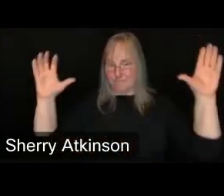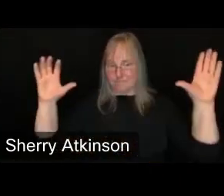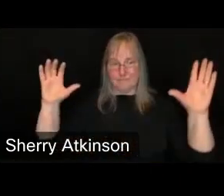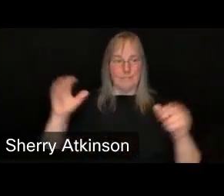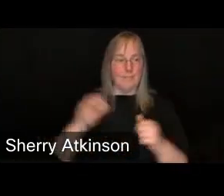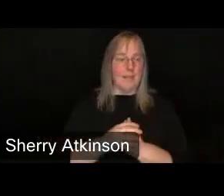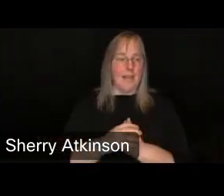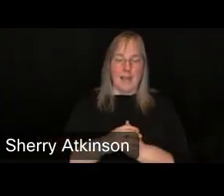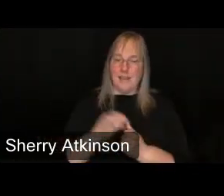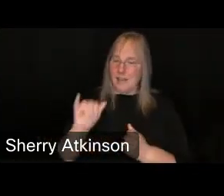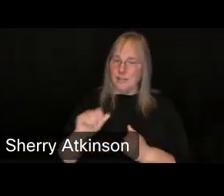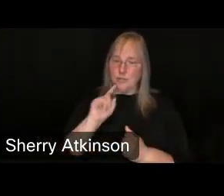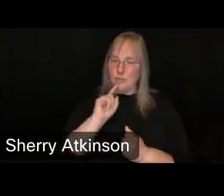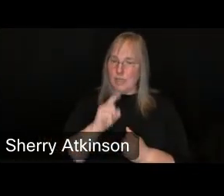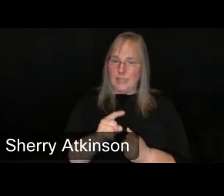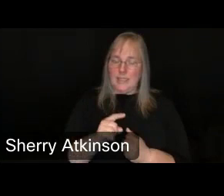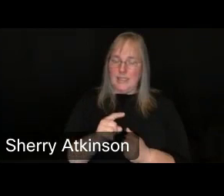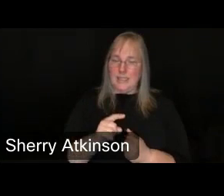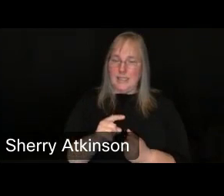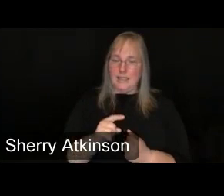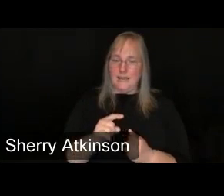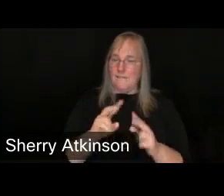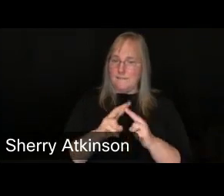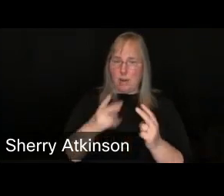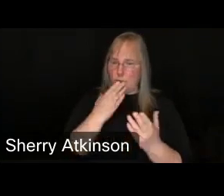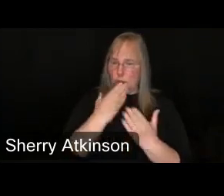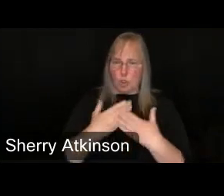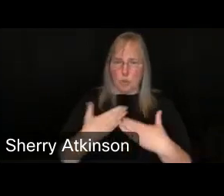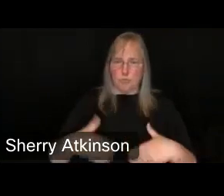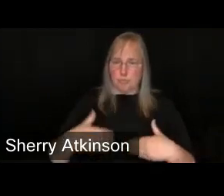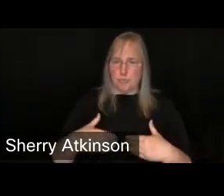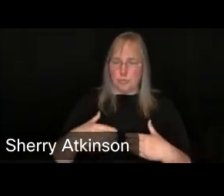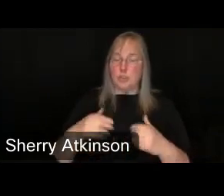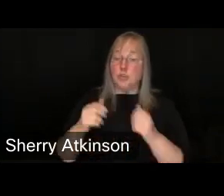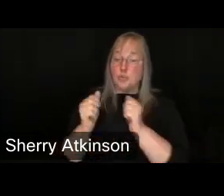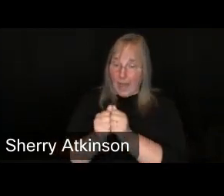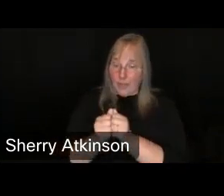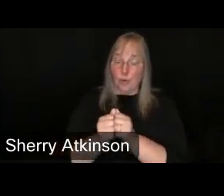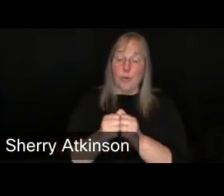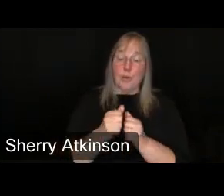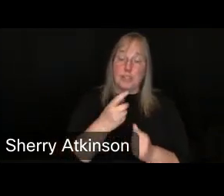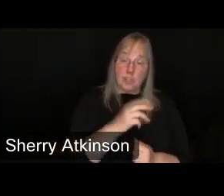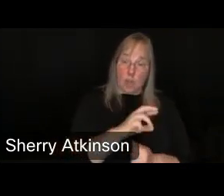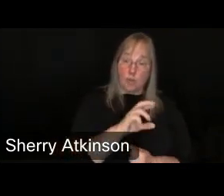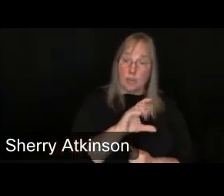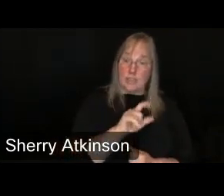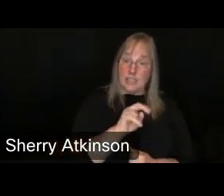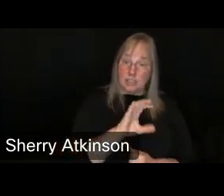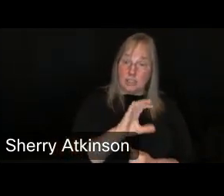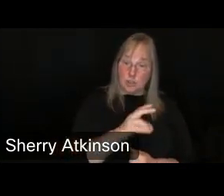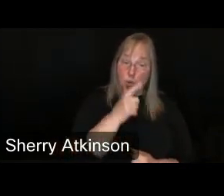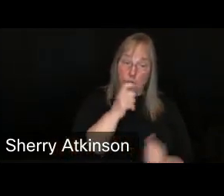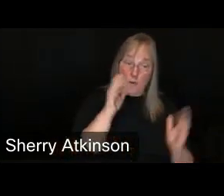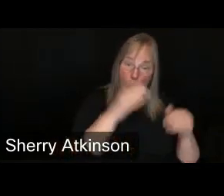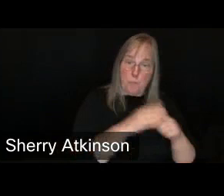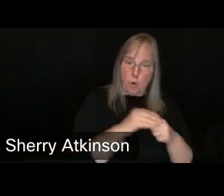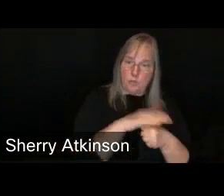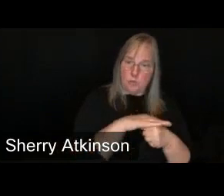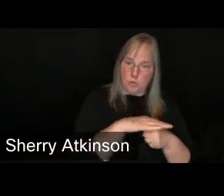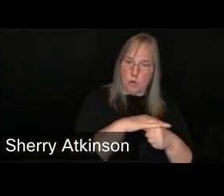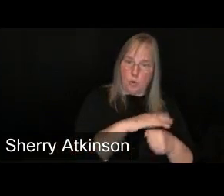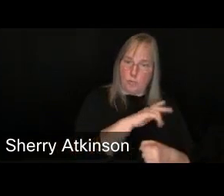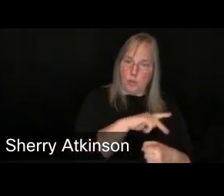really very good together with Dr. Clinch, who's more focused on the local personal